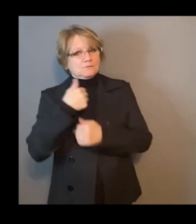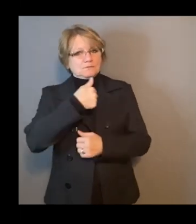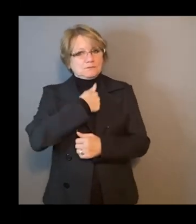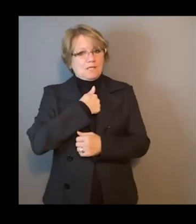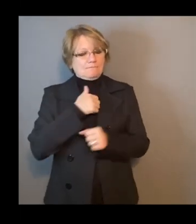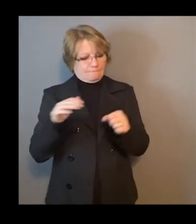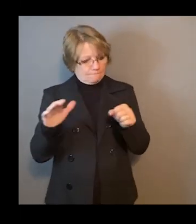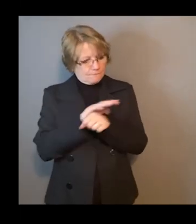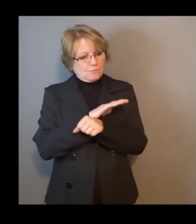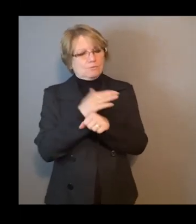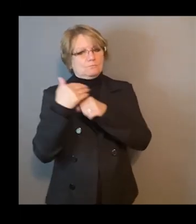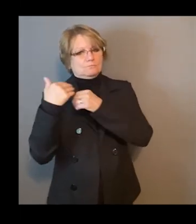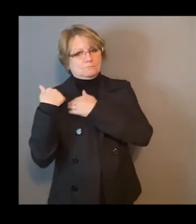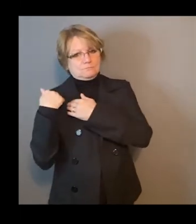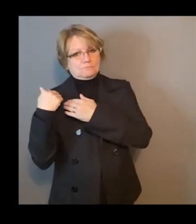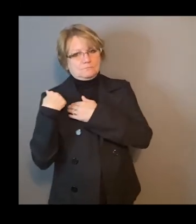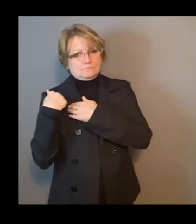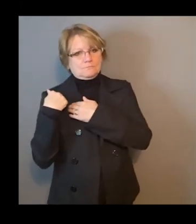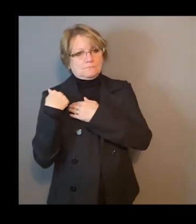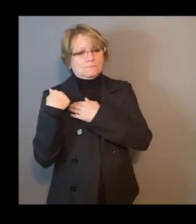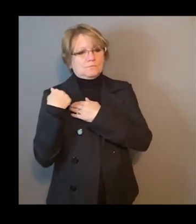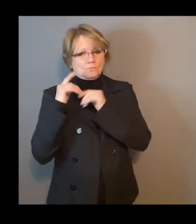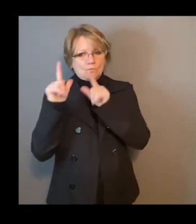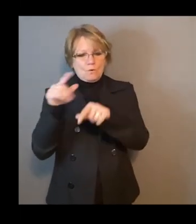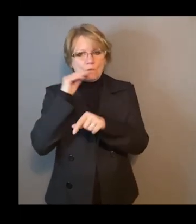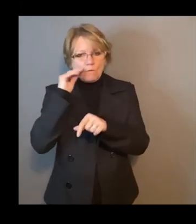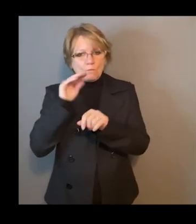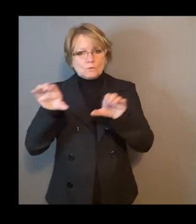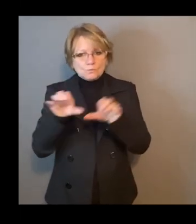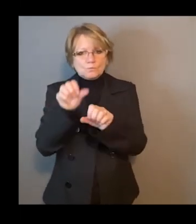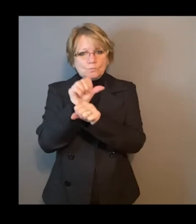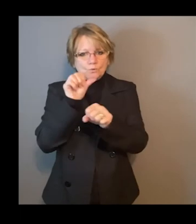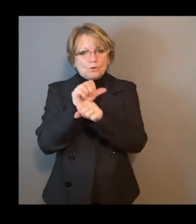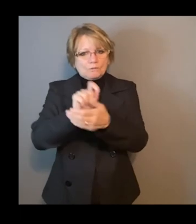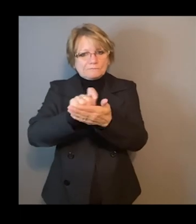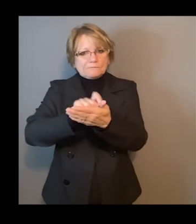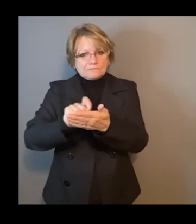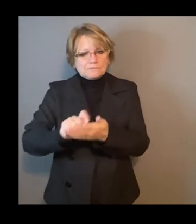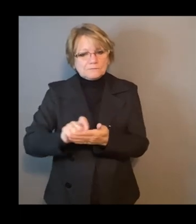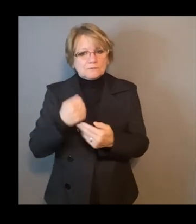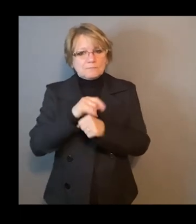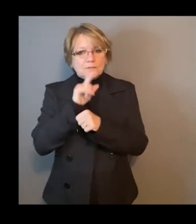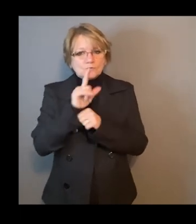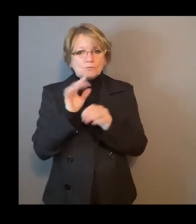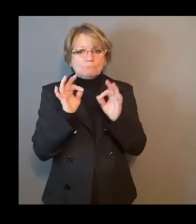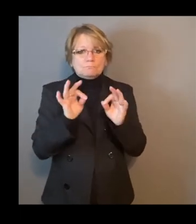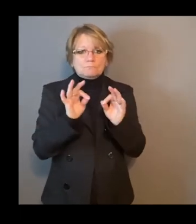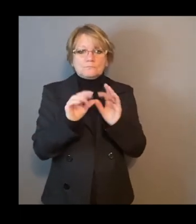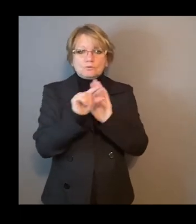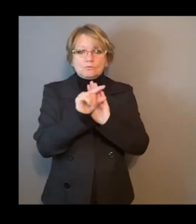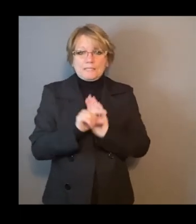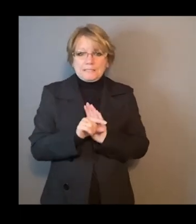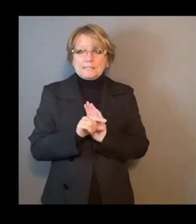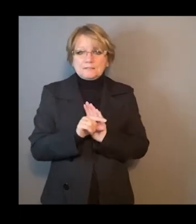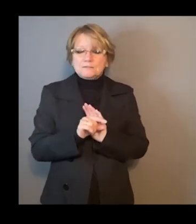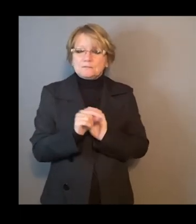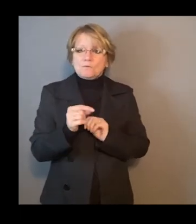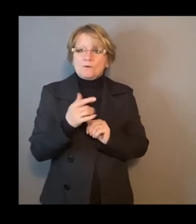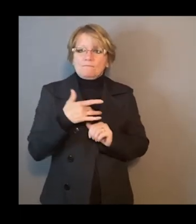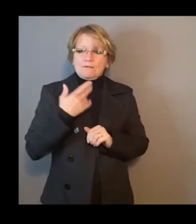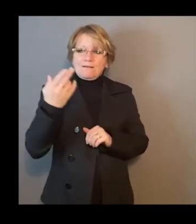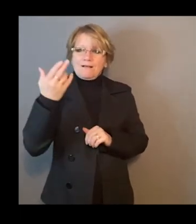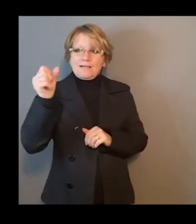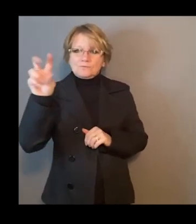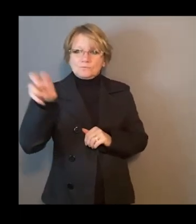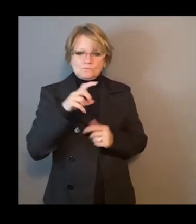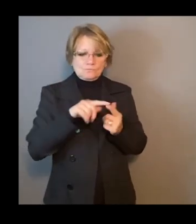up to the individual itself to go home and do the stuff that they need to do to make sure that their grades are where it needs to be. So I feel like